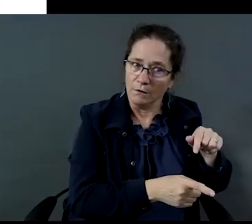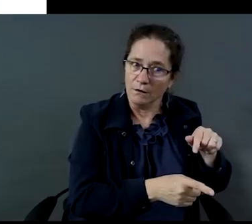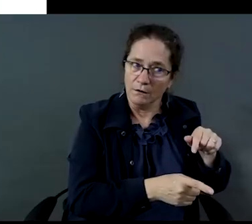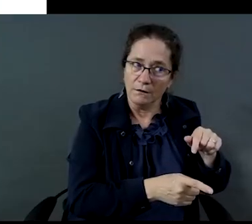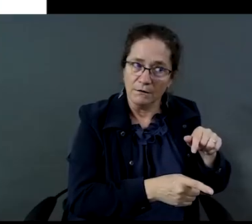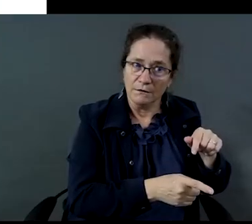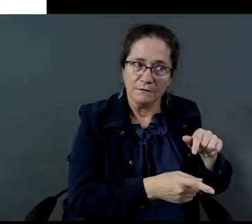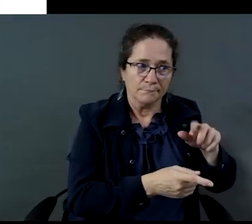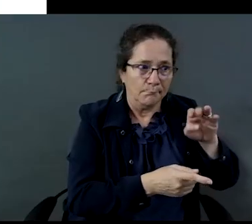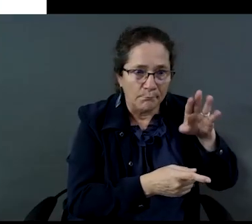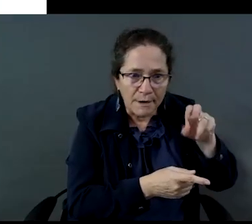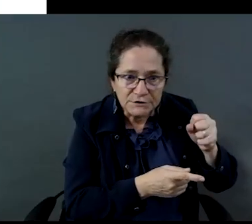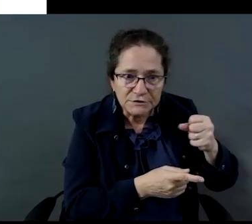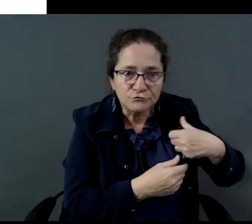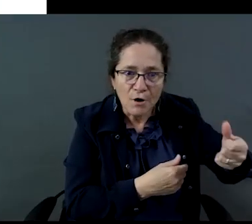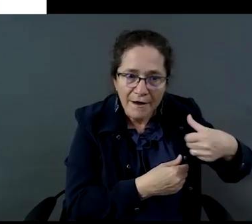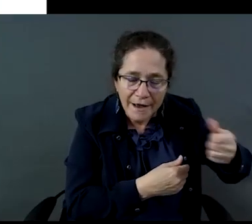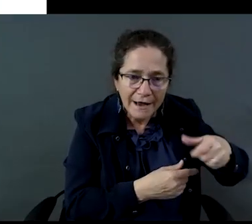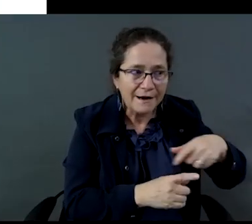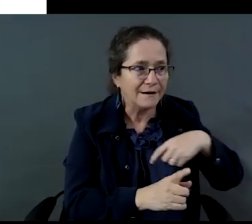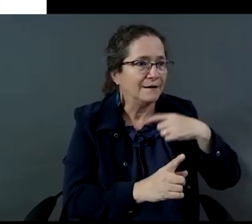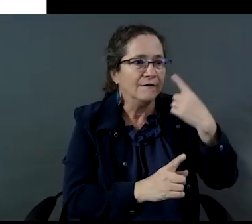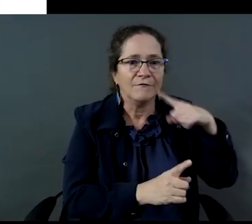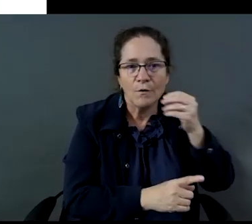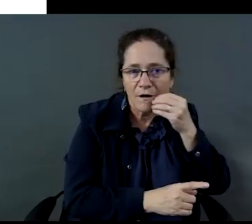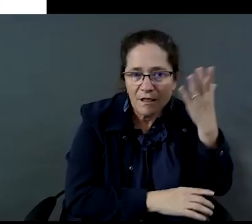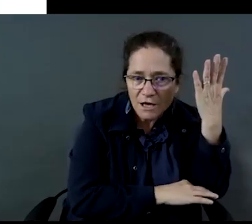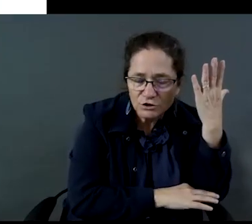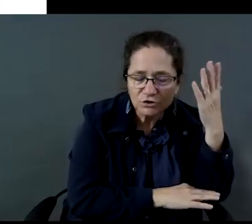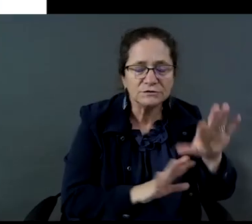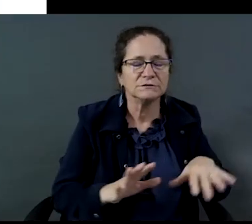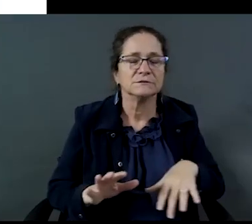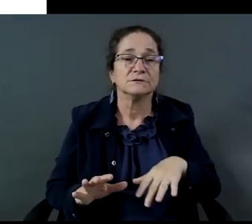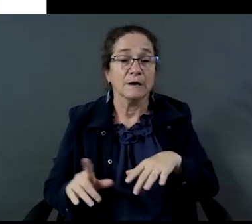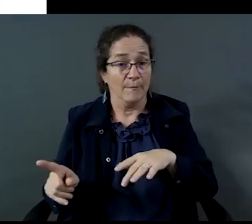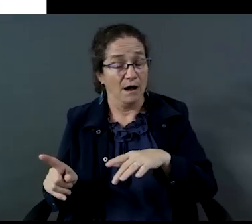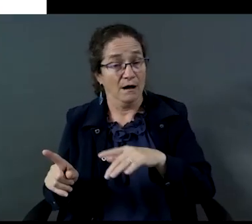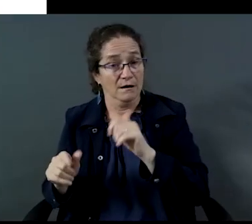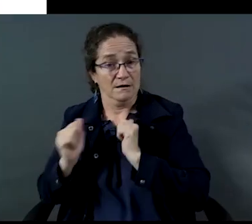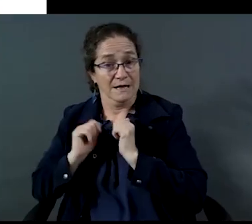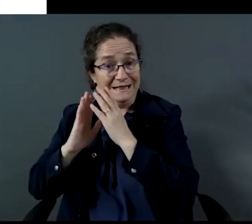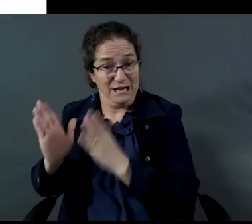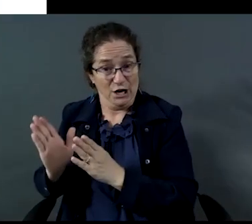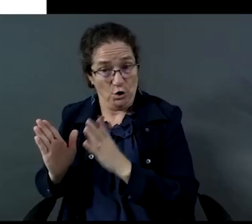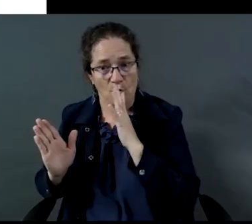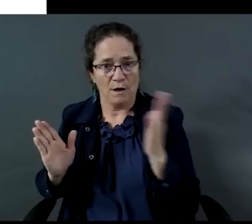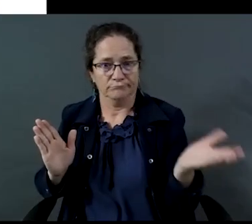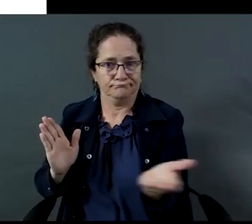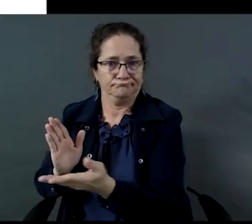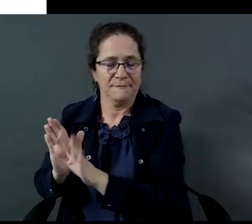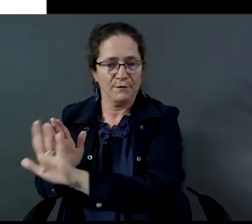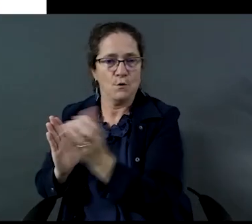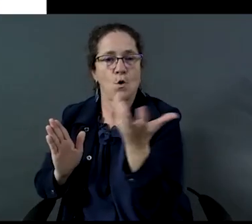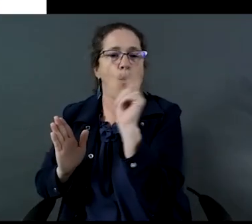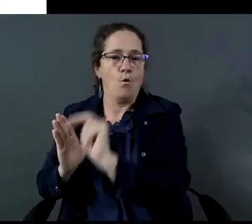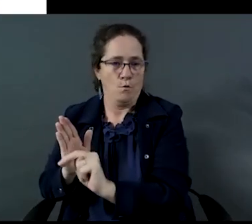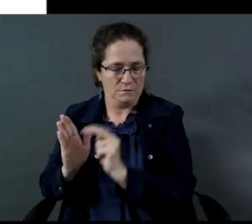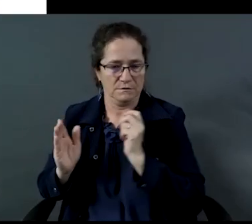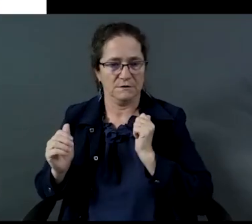venue. But the venue is going to have their their theatrical interpreter on stage with the educational interpreter by my